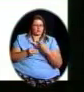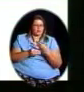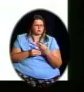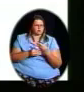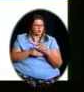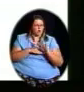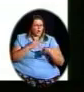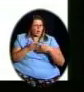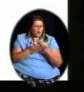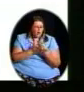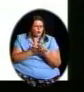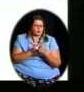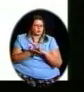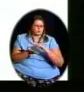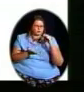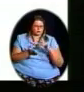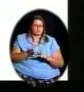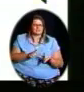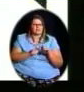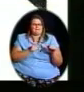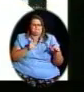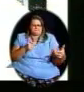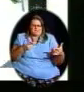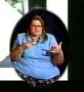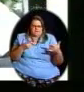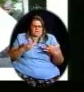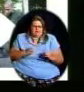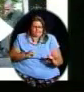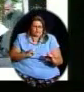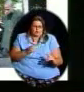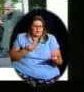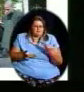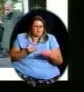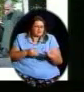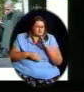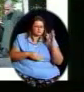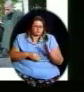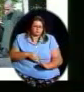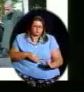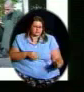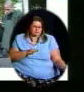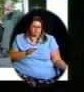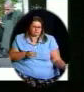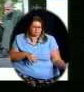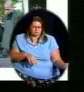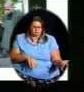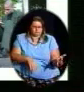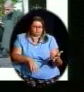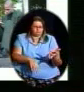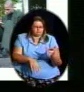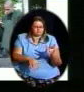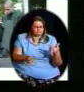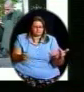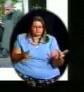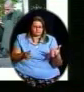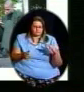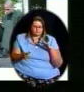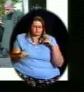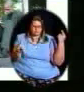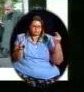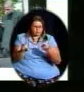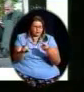big effort that we have to go. And we'll never reach there, but we're certainly going to work our hardest to make sure that we do get